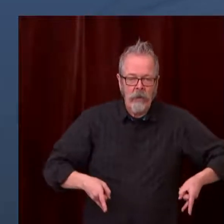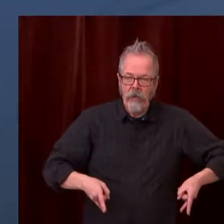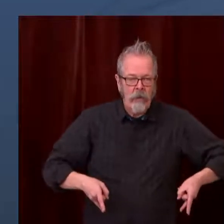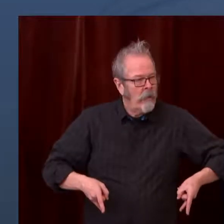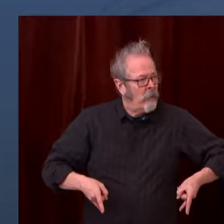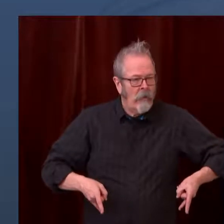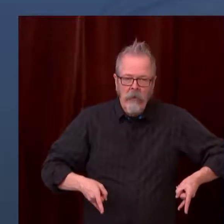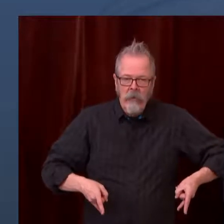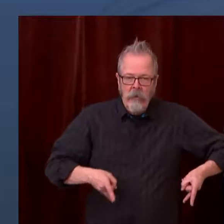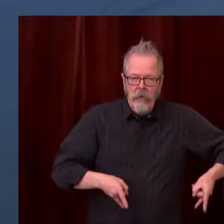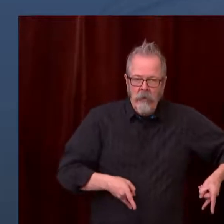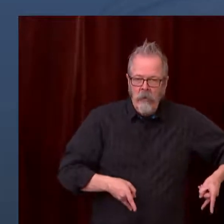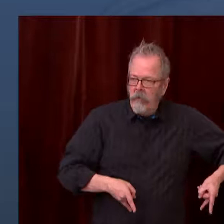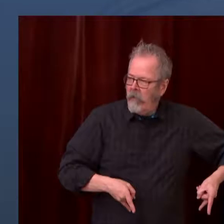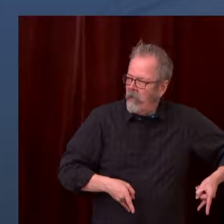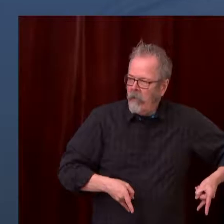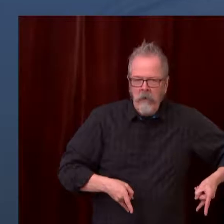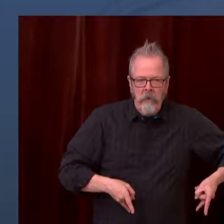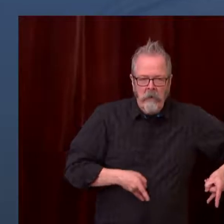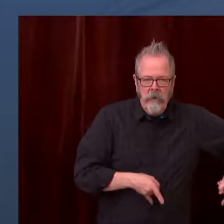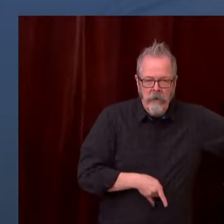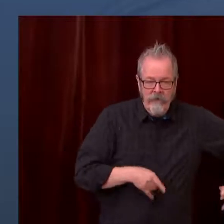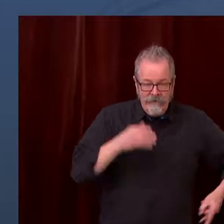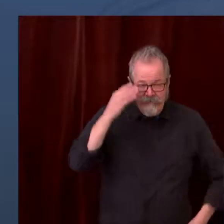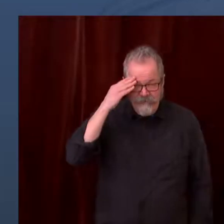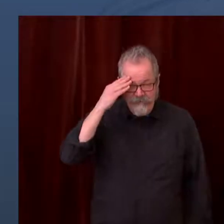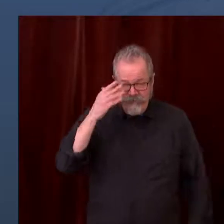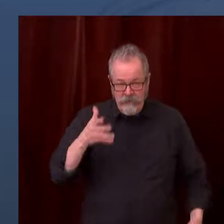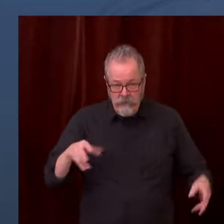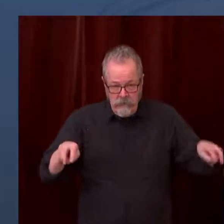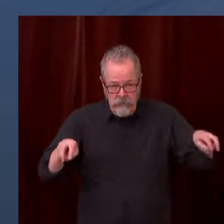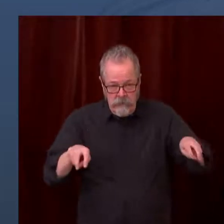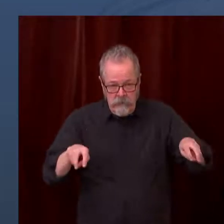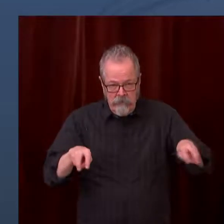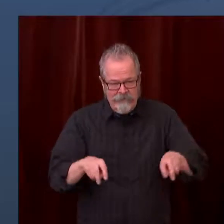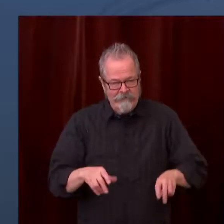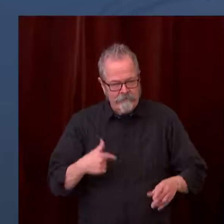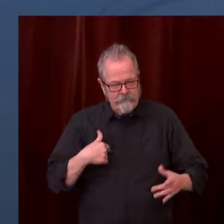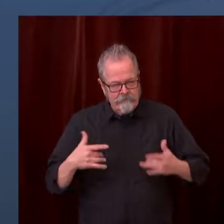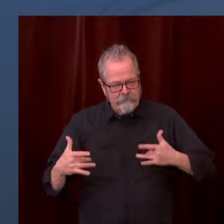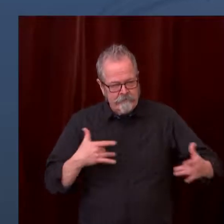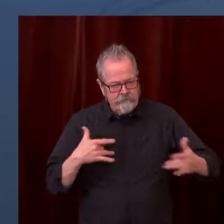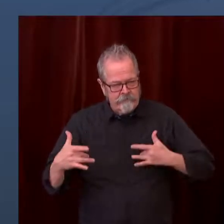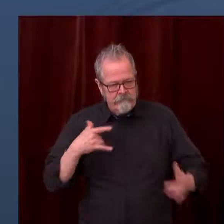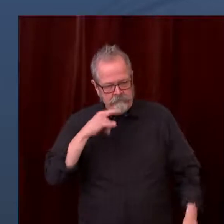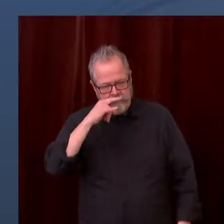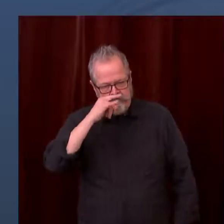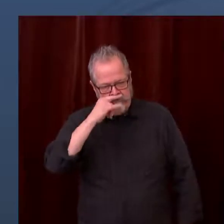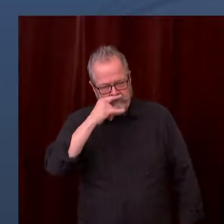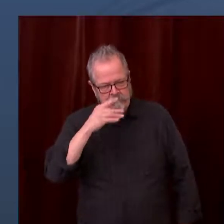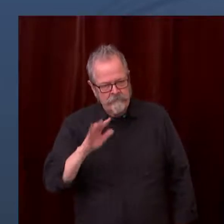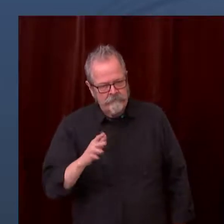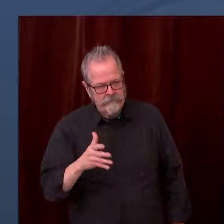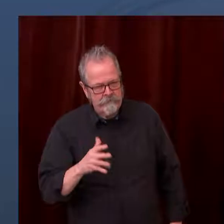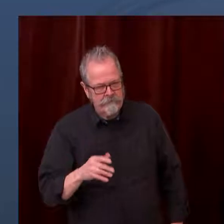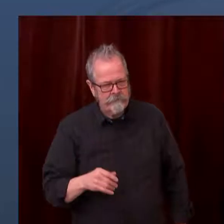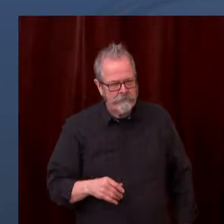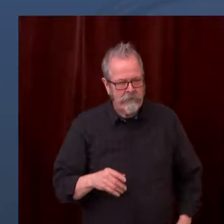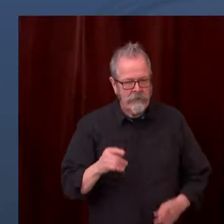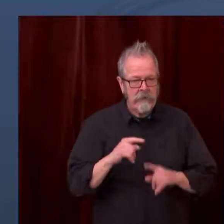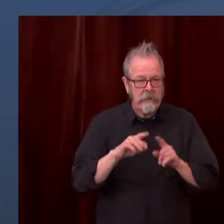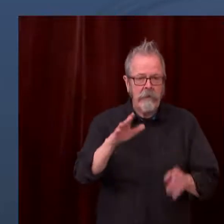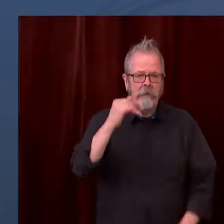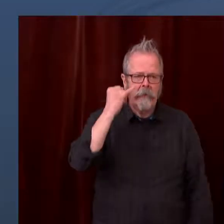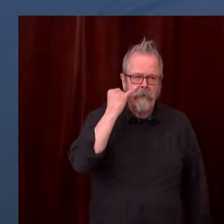feet, that's one thing. But if you're at a lower number, like a 3 feet, and something changes,